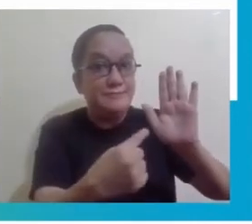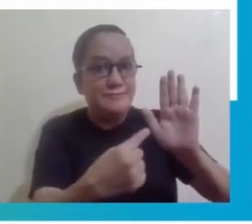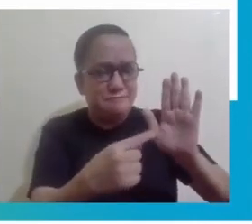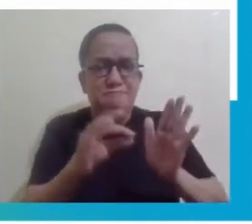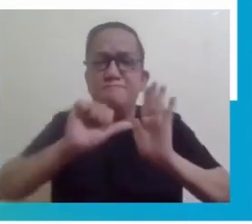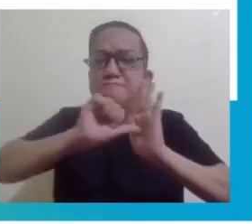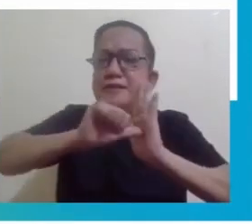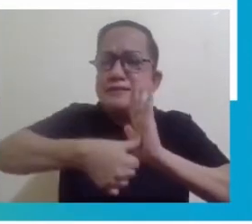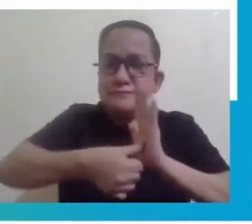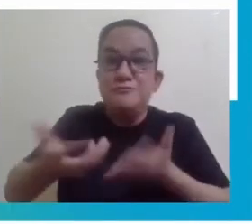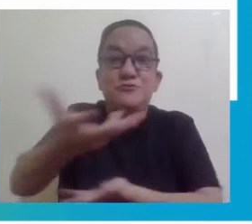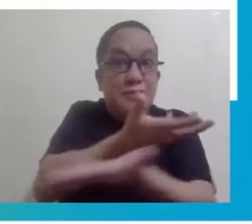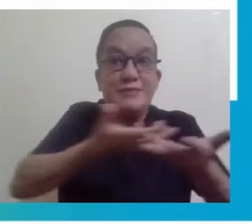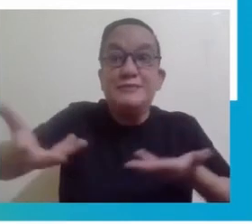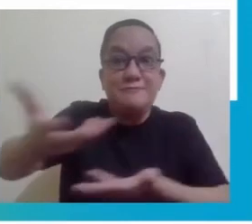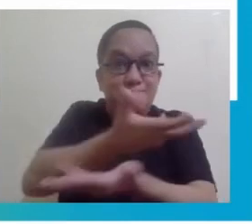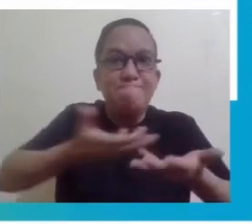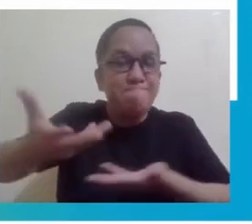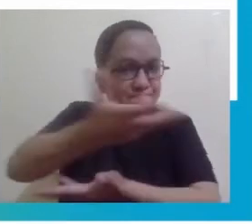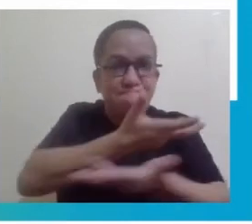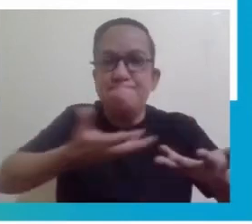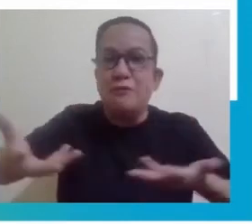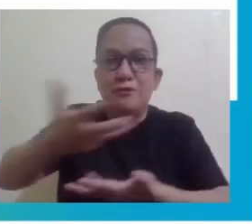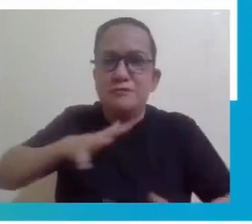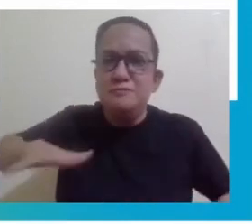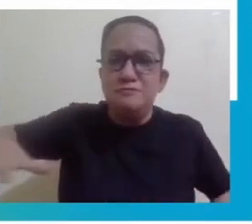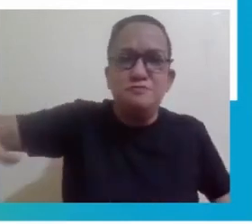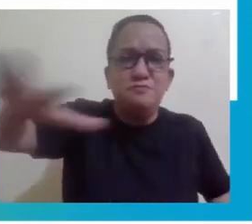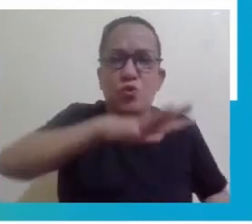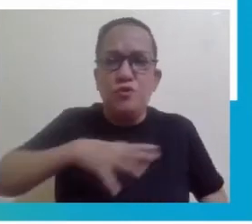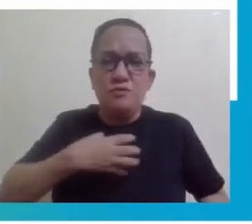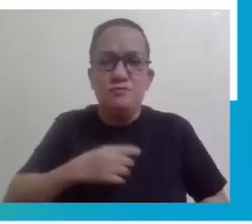grievance redress mechanisms must be implemented in full.